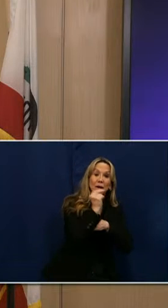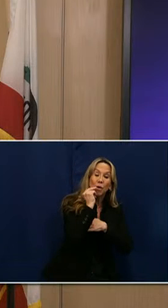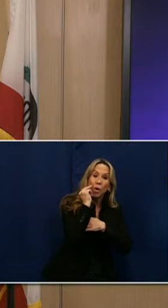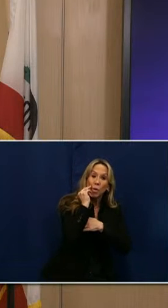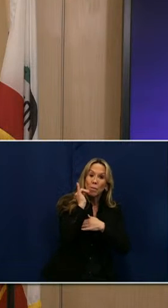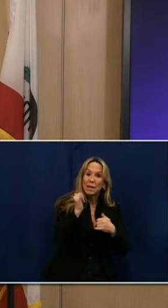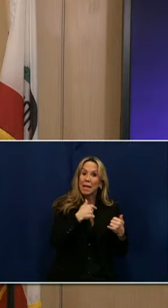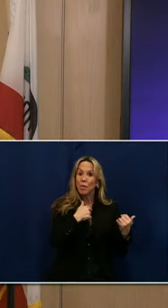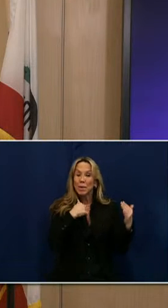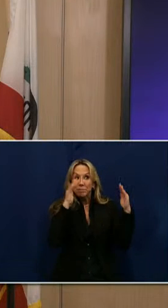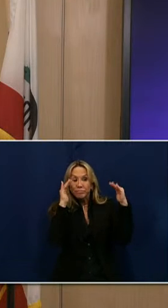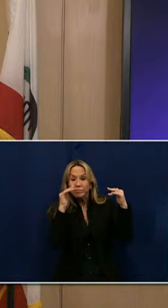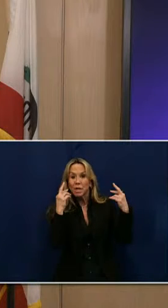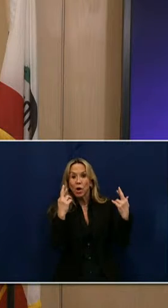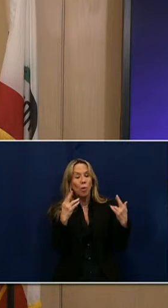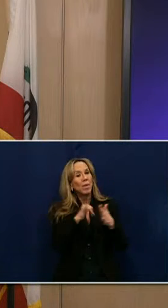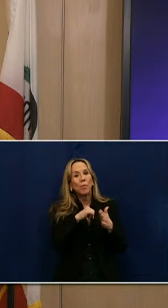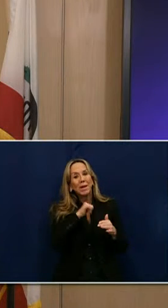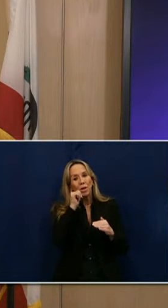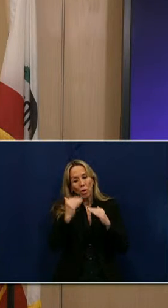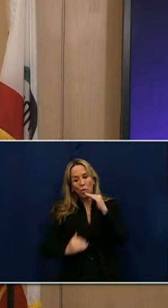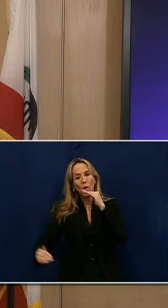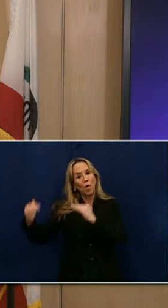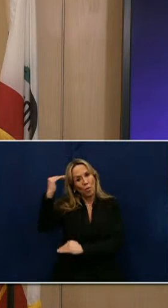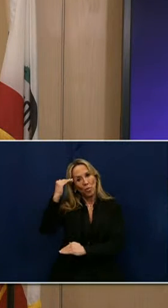overwhelm San Diego's healthcare capacity.